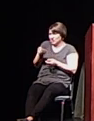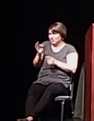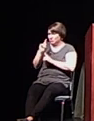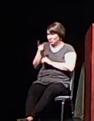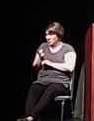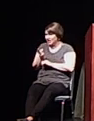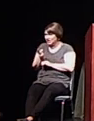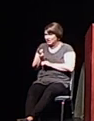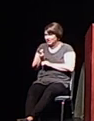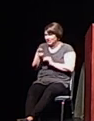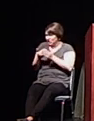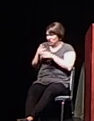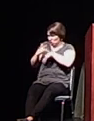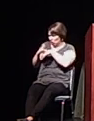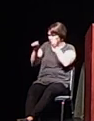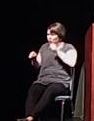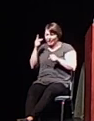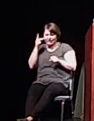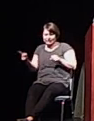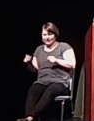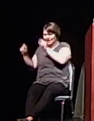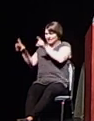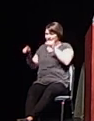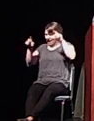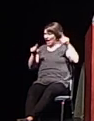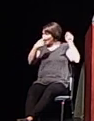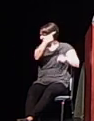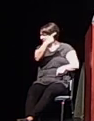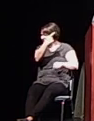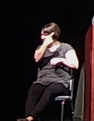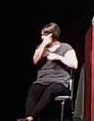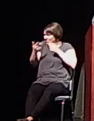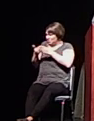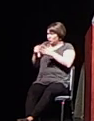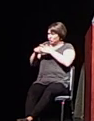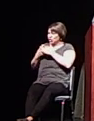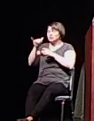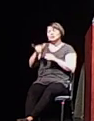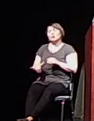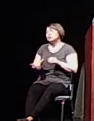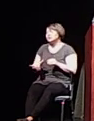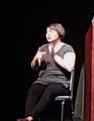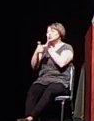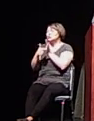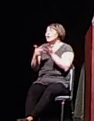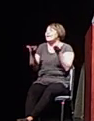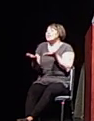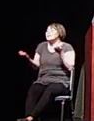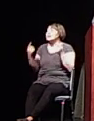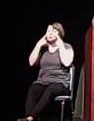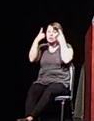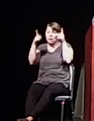the slideshow. Those slides really were a snapshot of what was accomplished in 2018-19 at